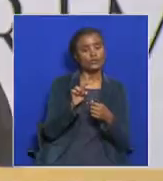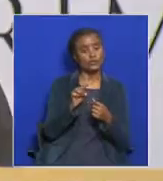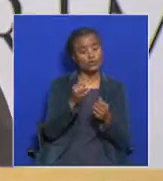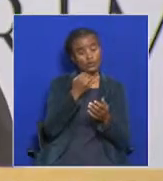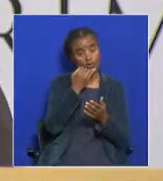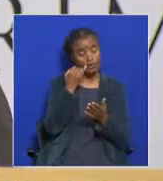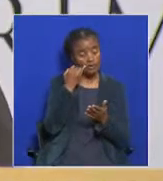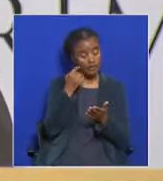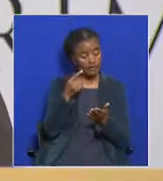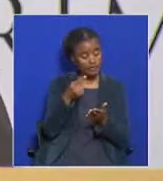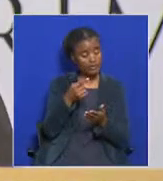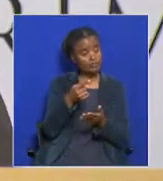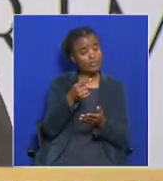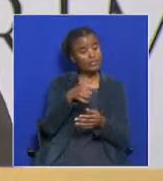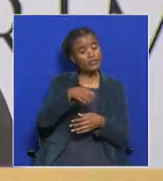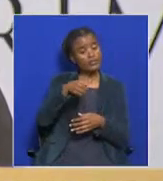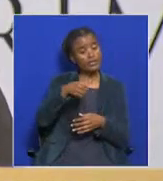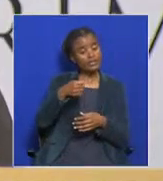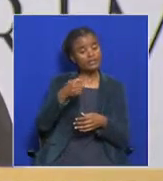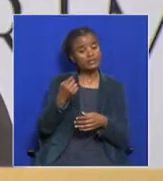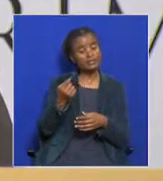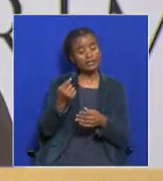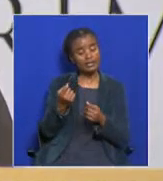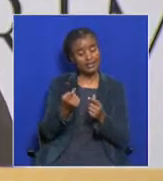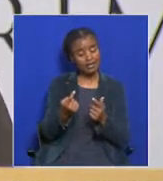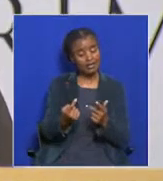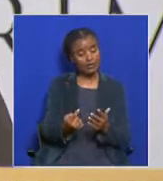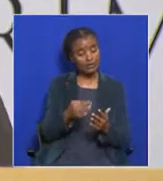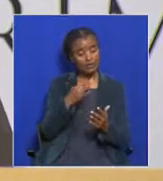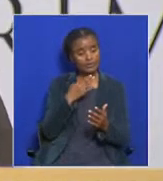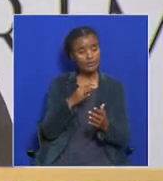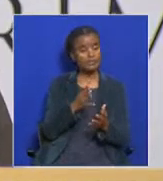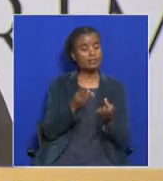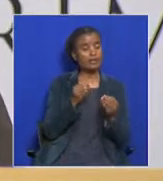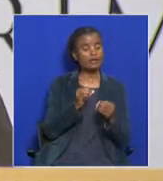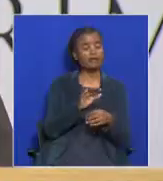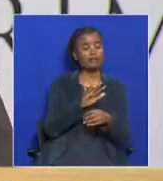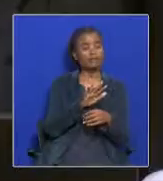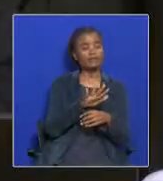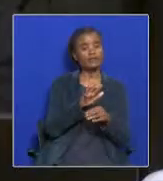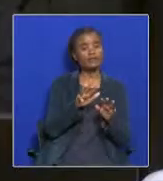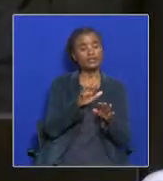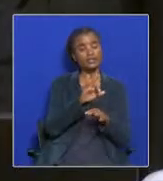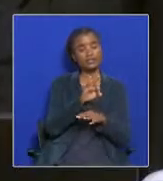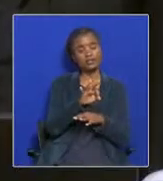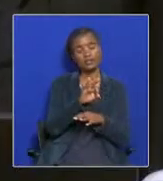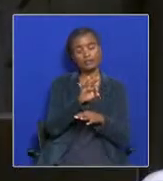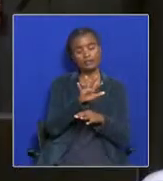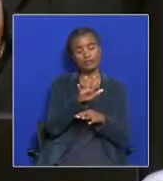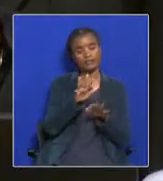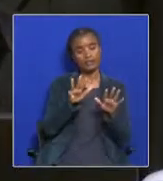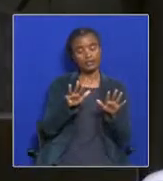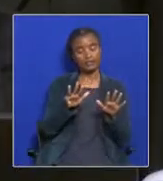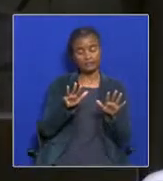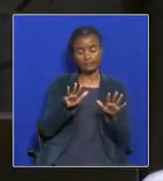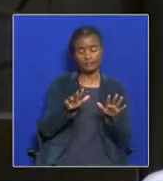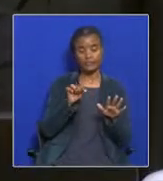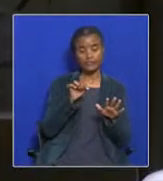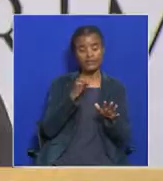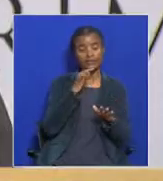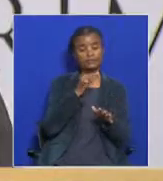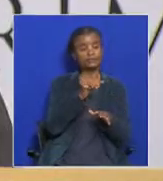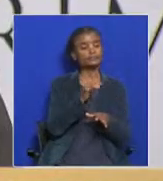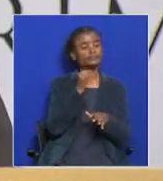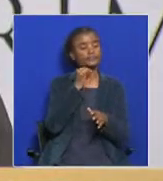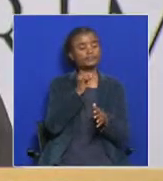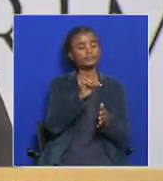they are 5395 doesn't tell you anything. Not really counting, it's also inspecting to see that... So you took them out. You took the bags out